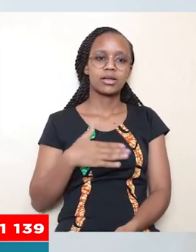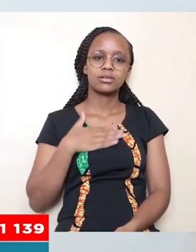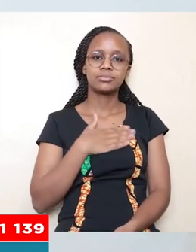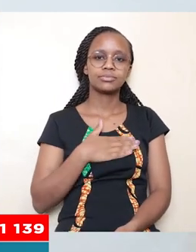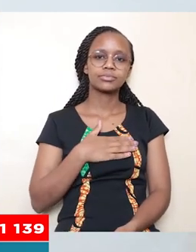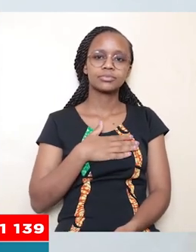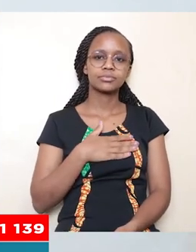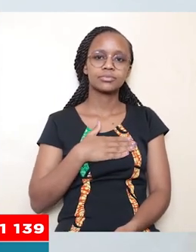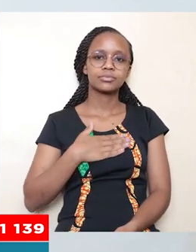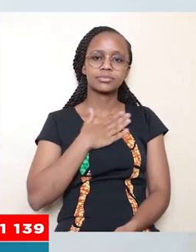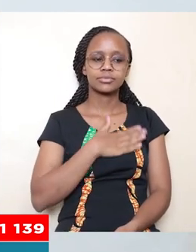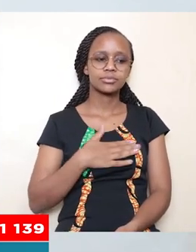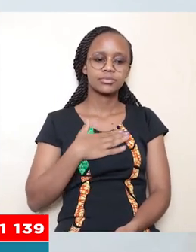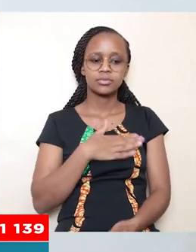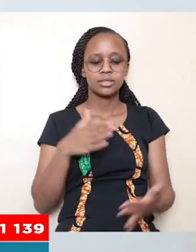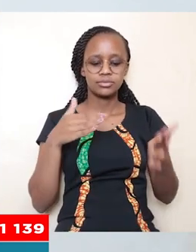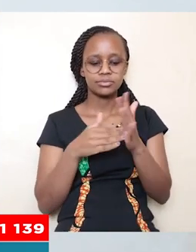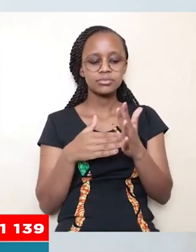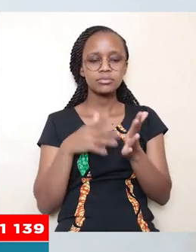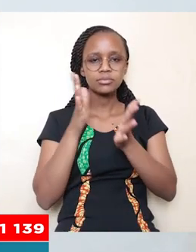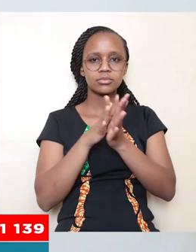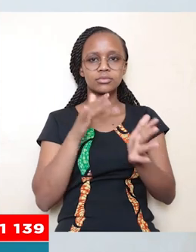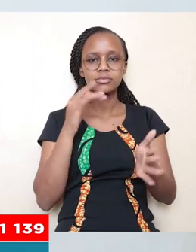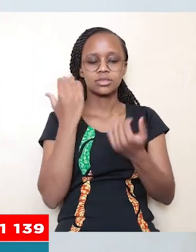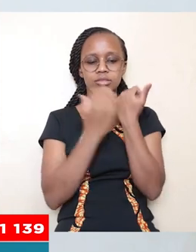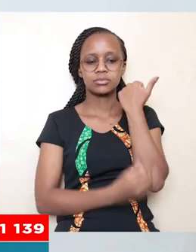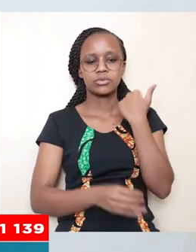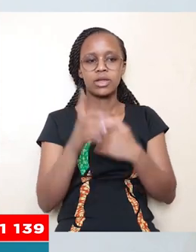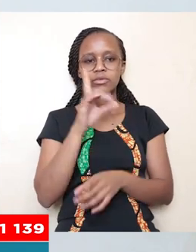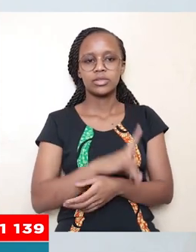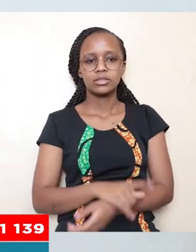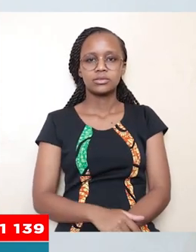please, please stop glorifying poverty.